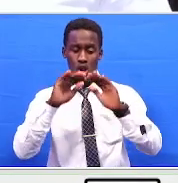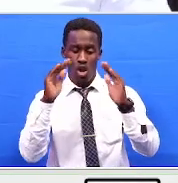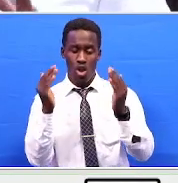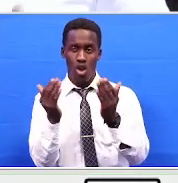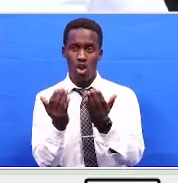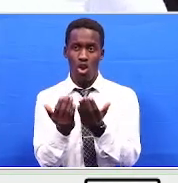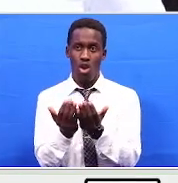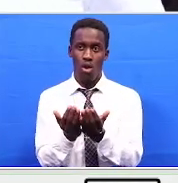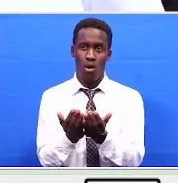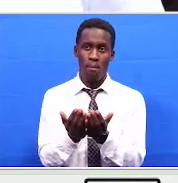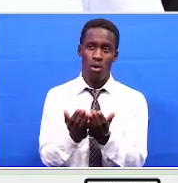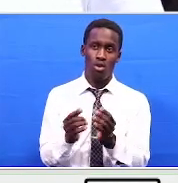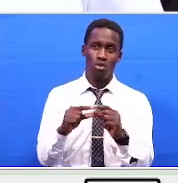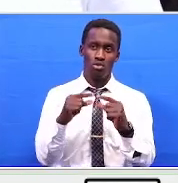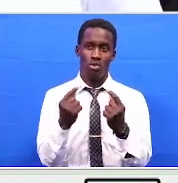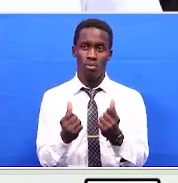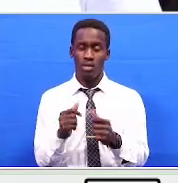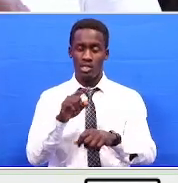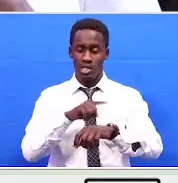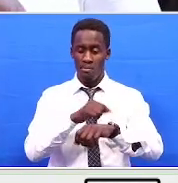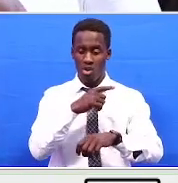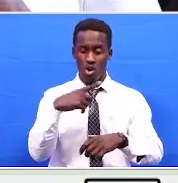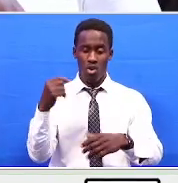The global fleet, even as we are going into